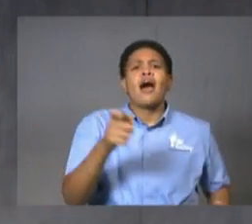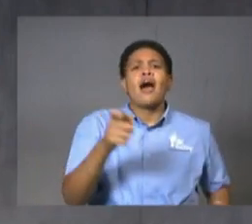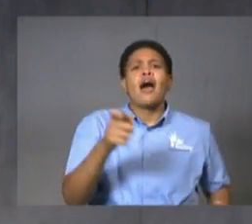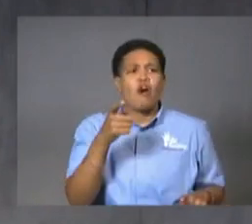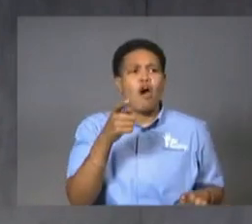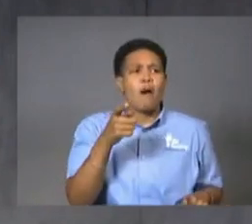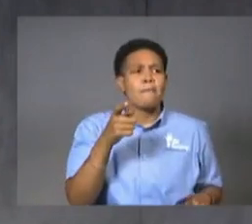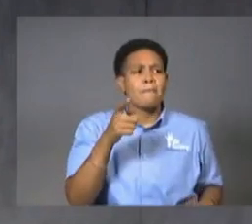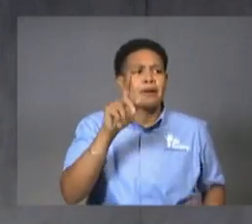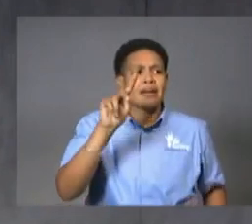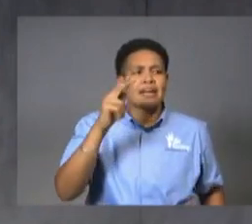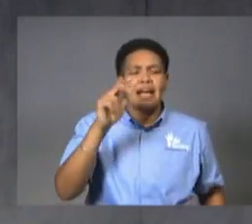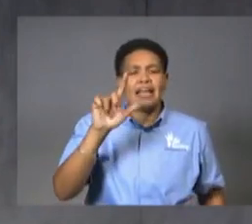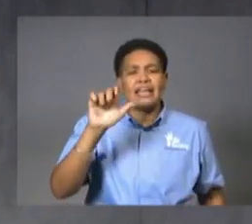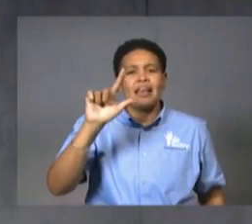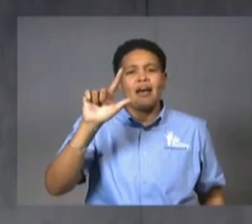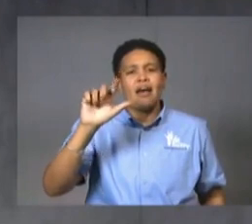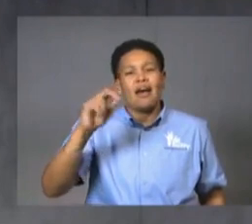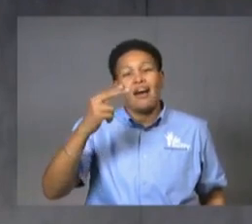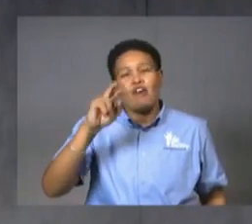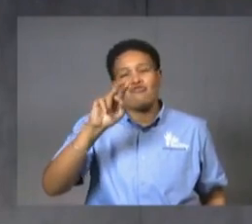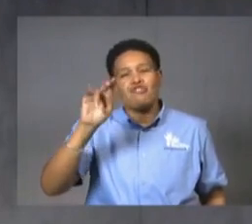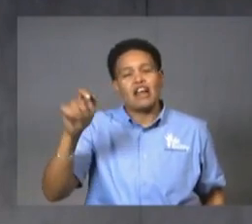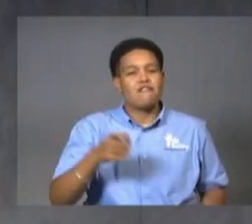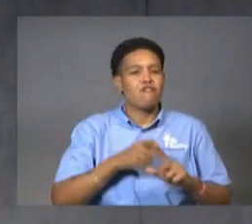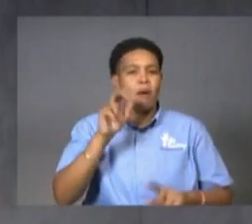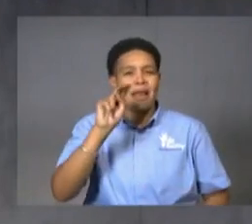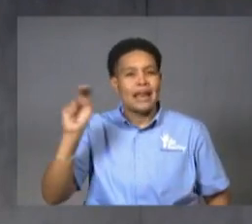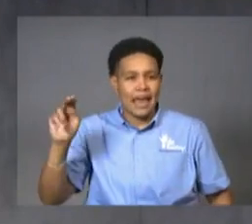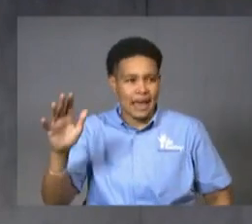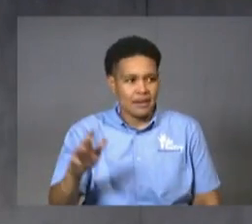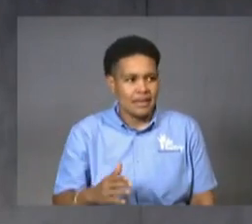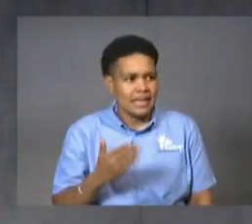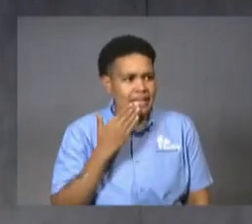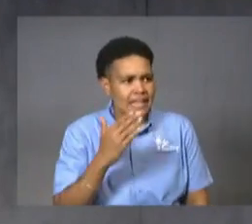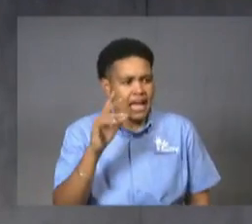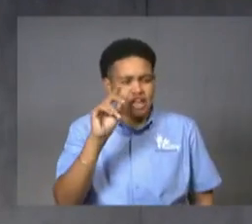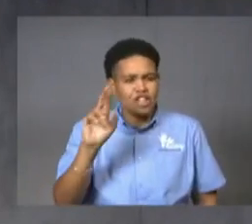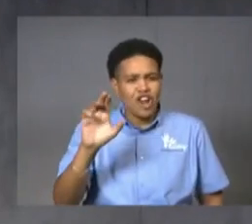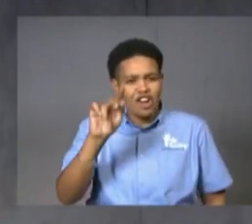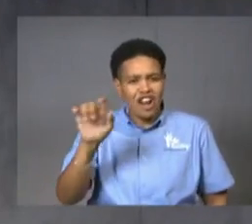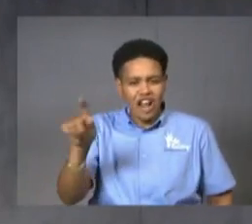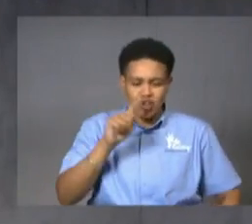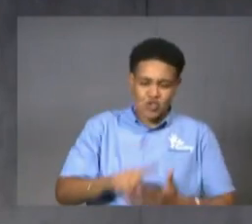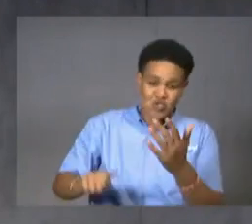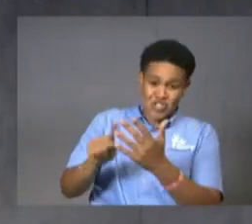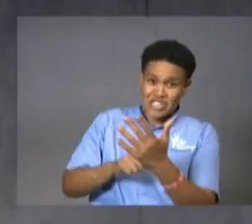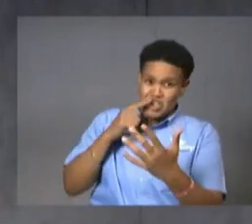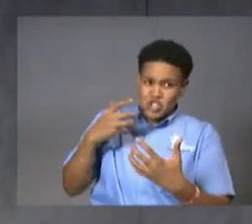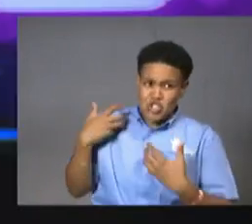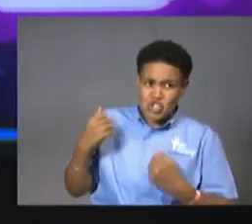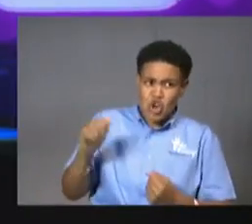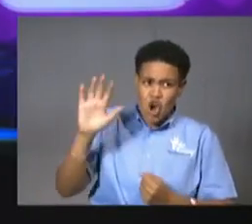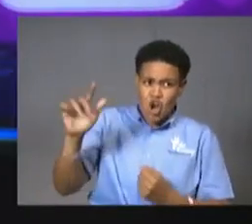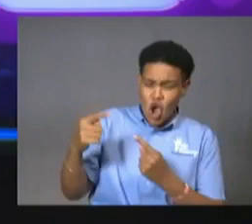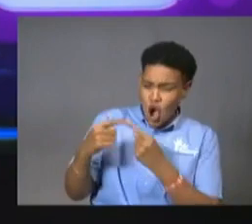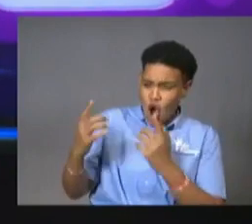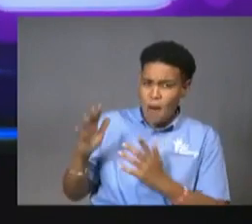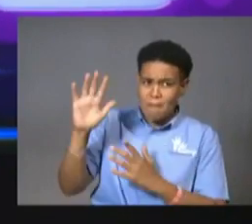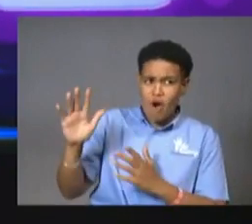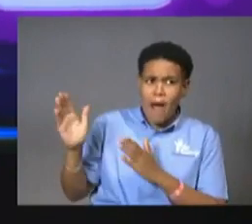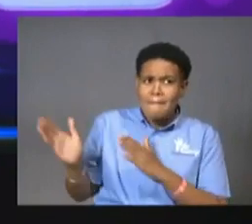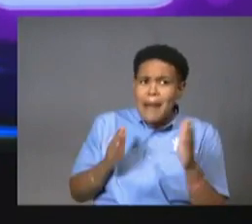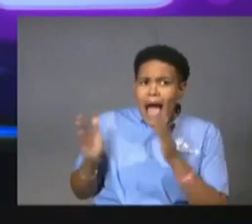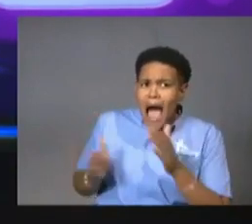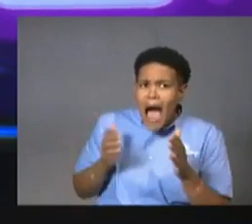of Network. Thank you very much. Dr. Clark, you just criticized very strongly your opponent's